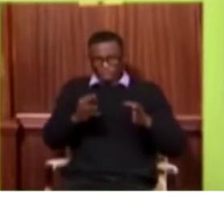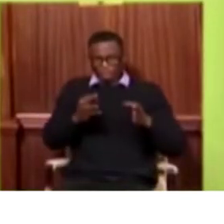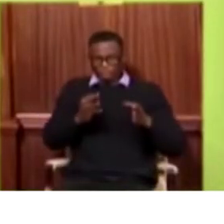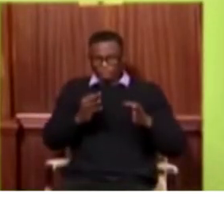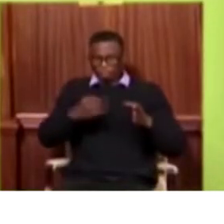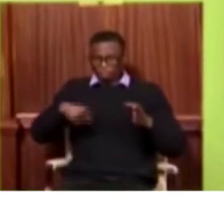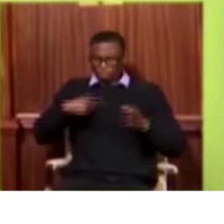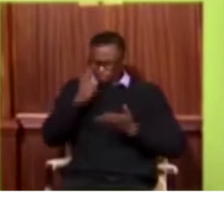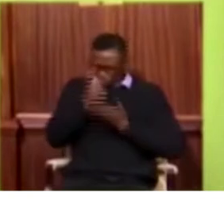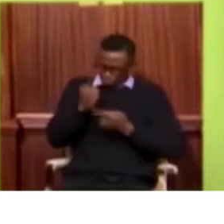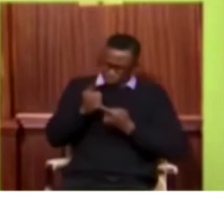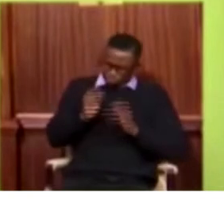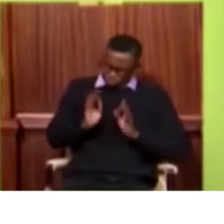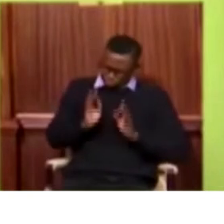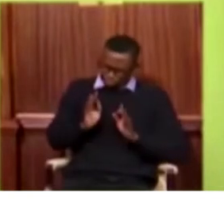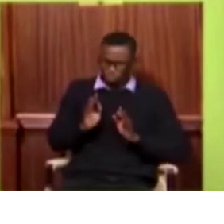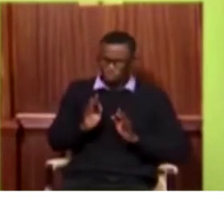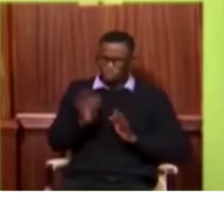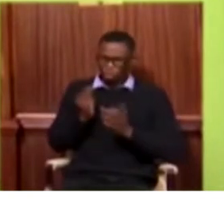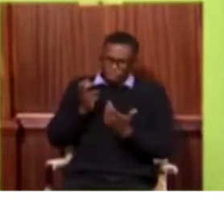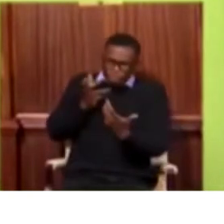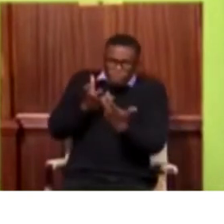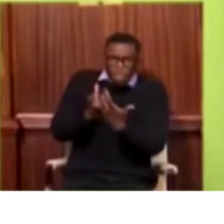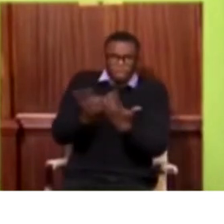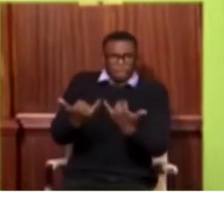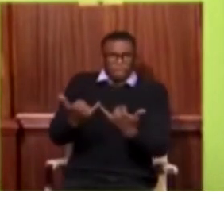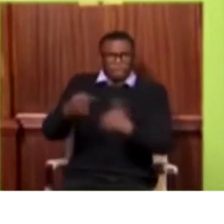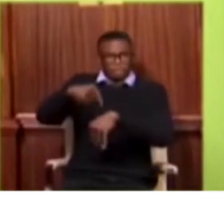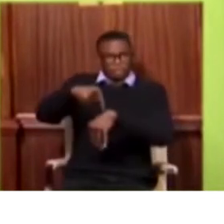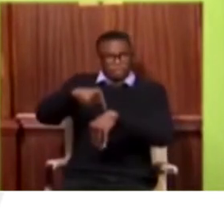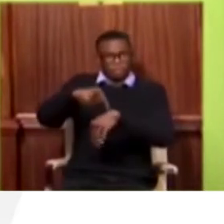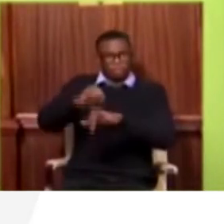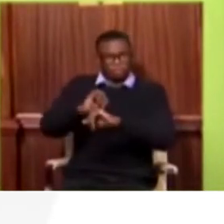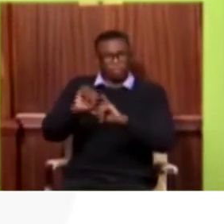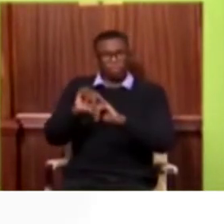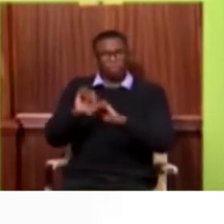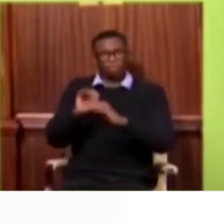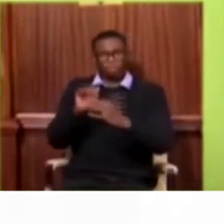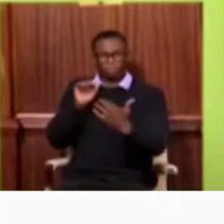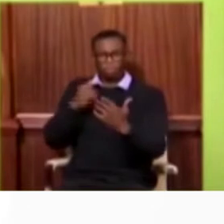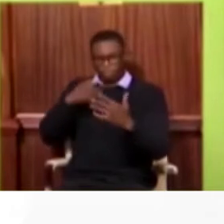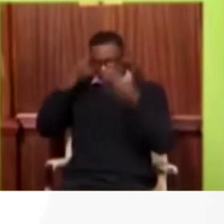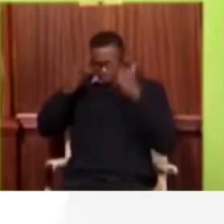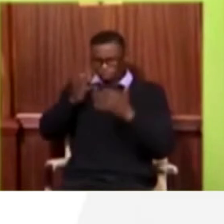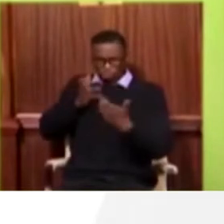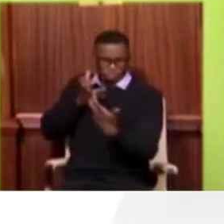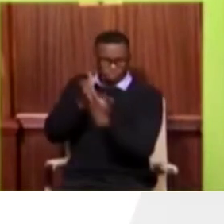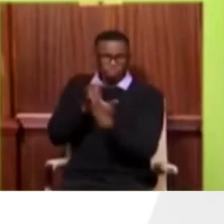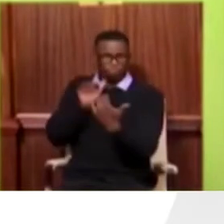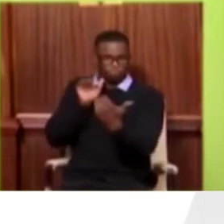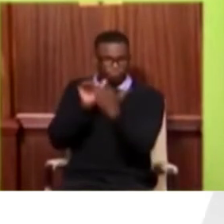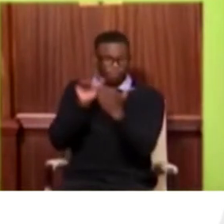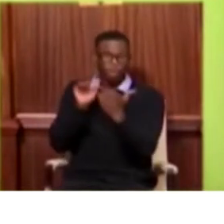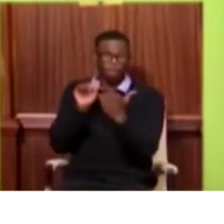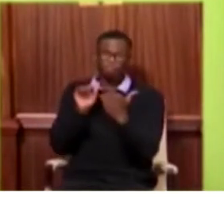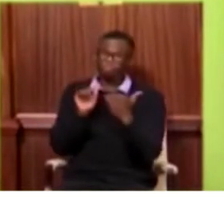appropriate and proportionate, in other words, equal to the current